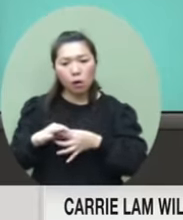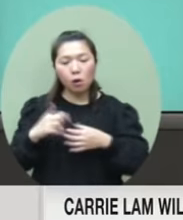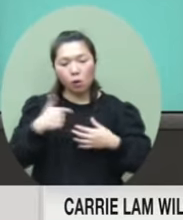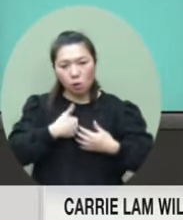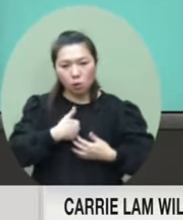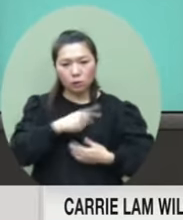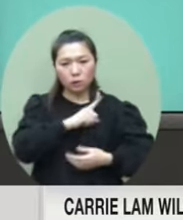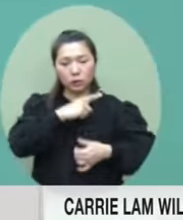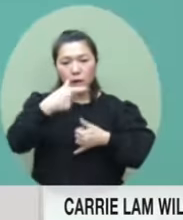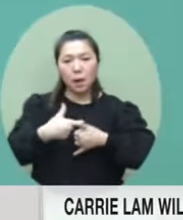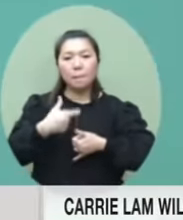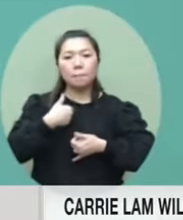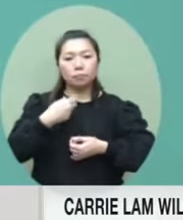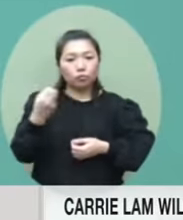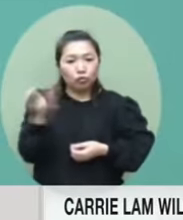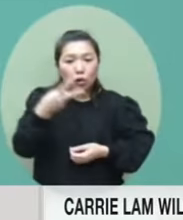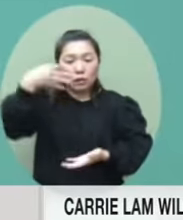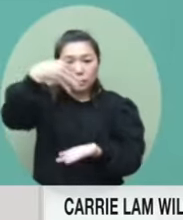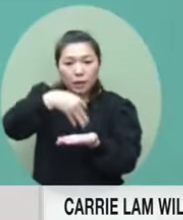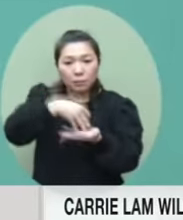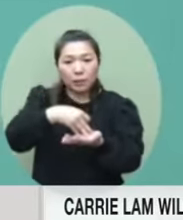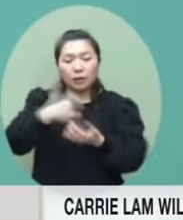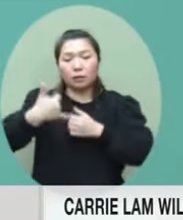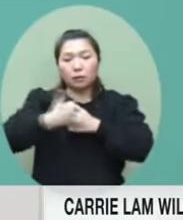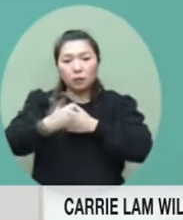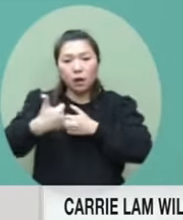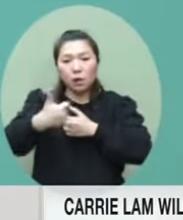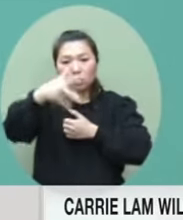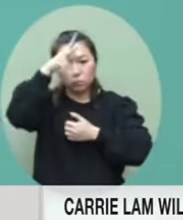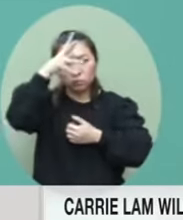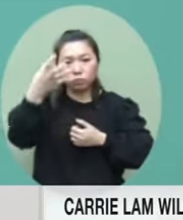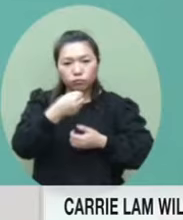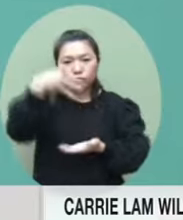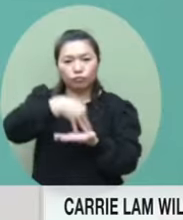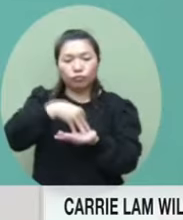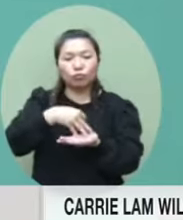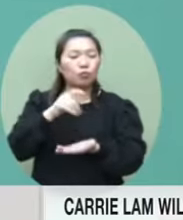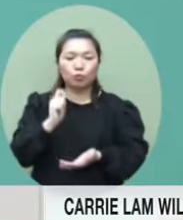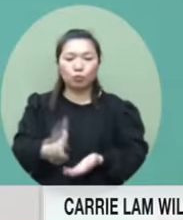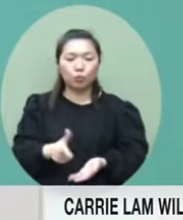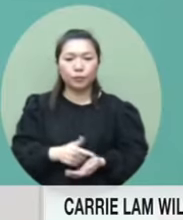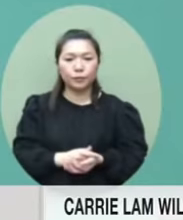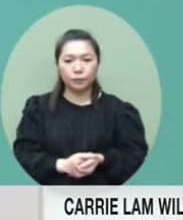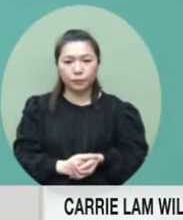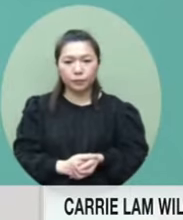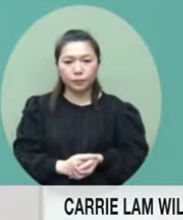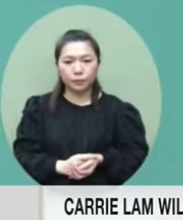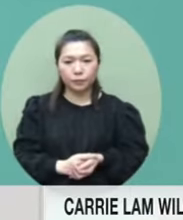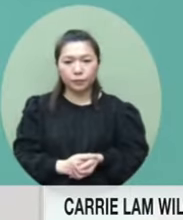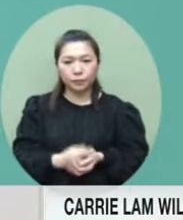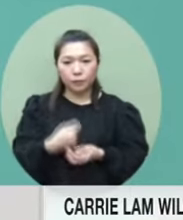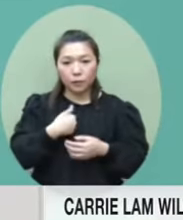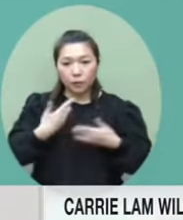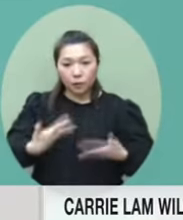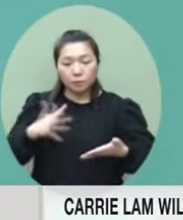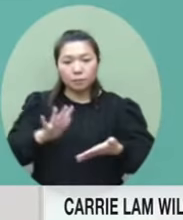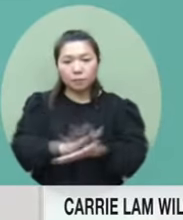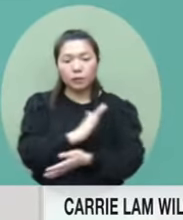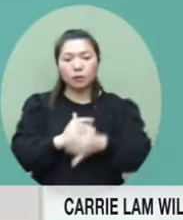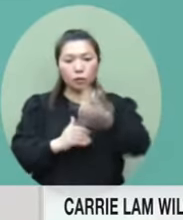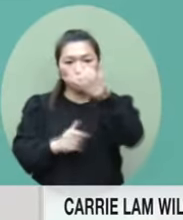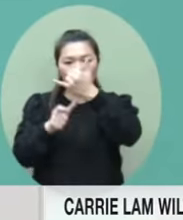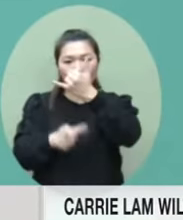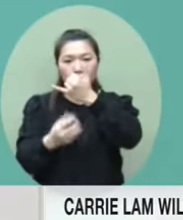Lam was Hong Kong's leader when massive pro-democracy protests led China to impose a sweeping national security law in the city.